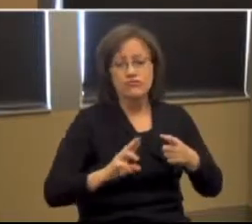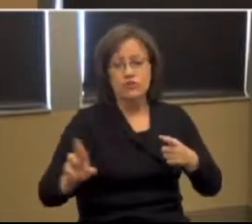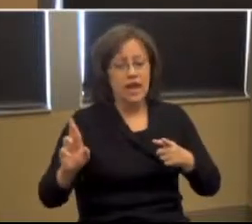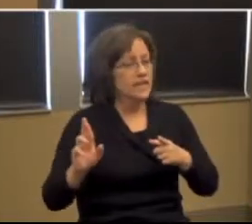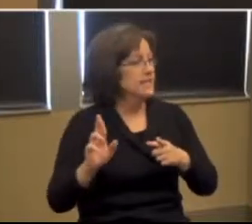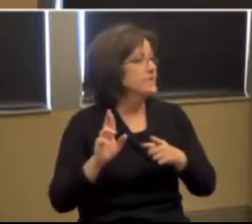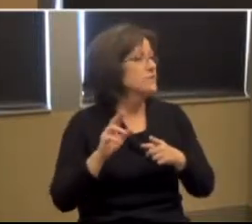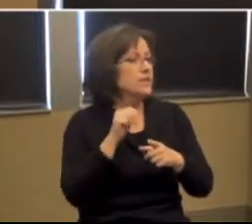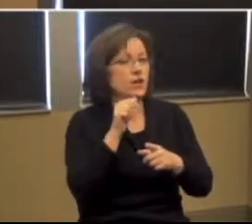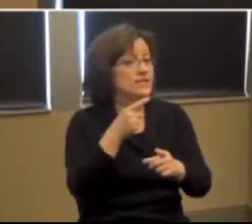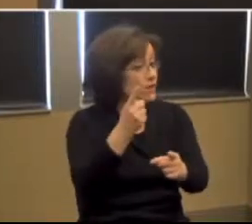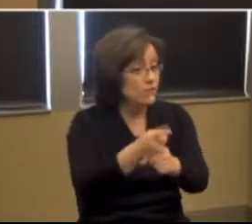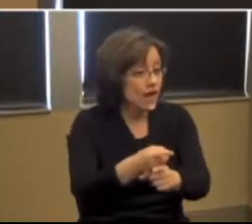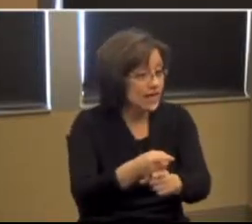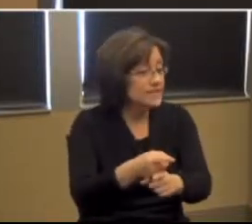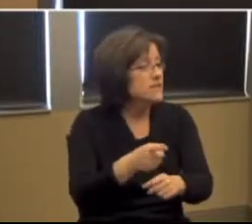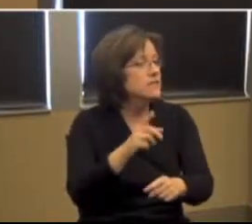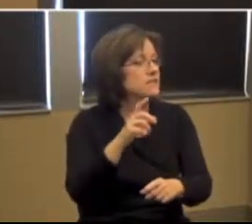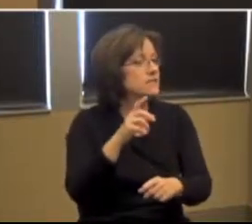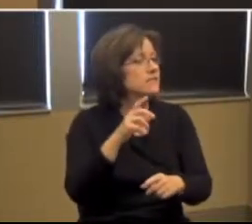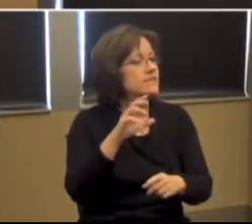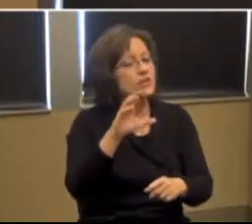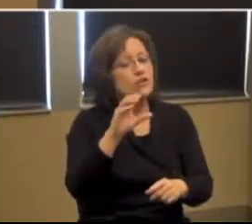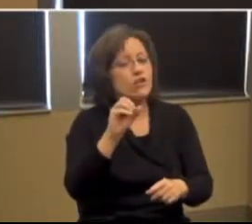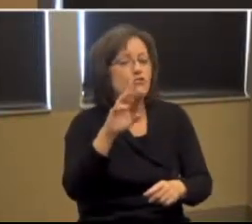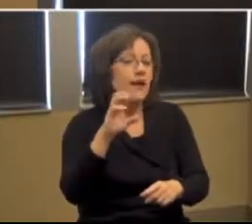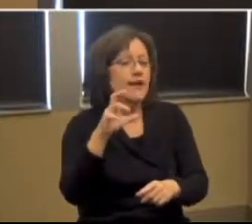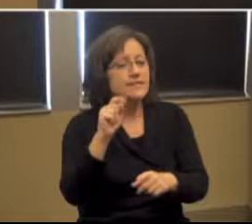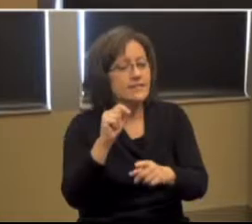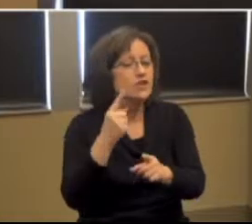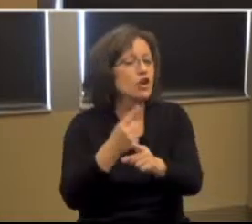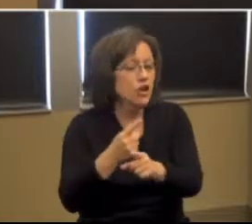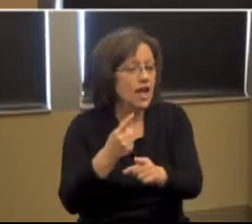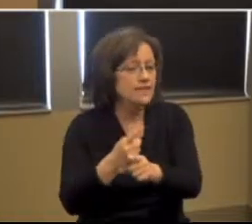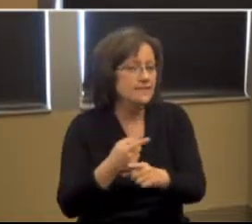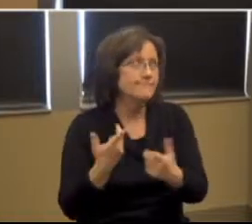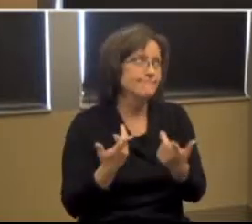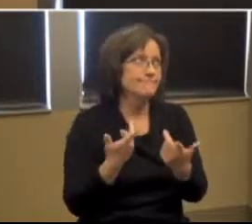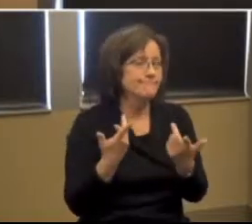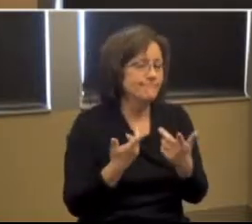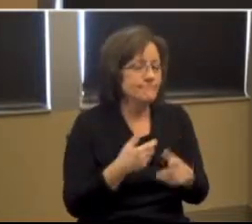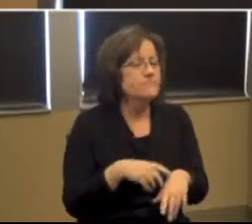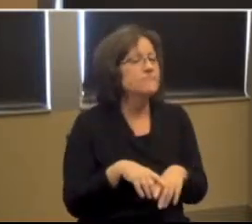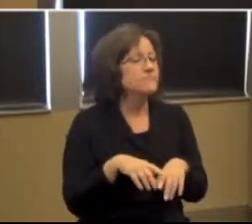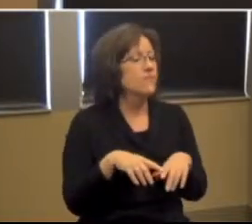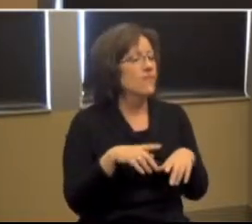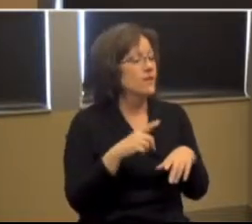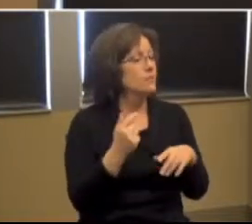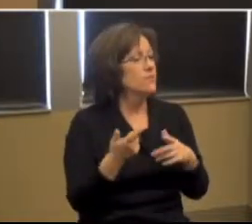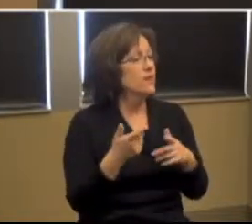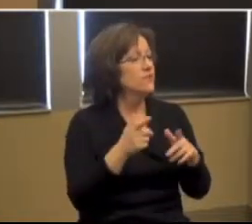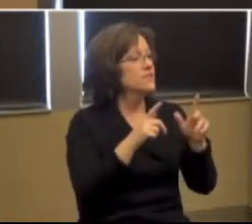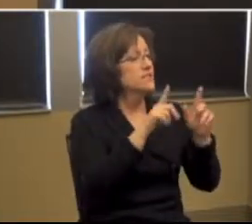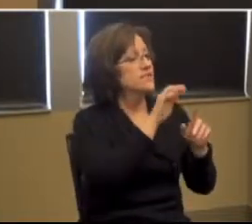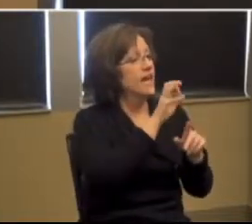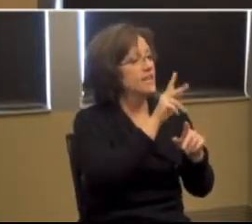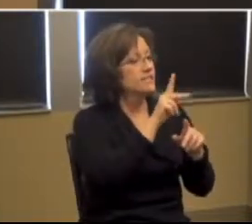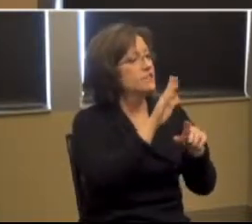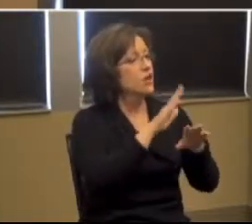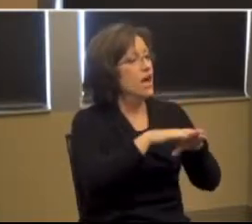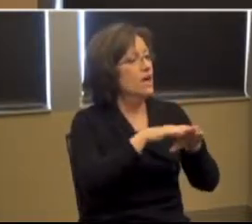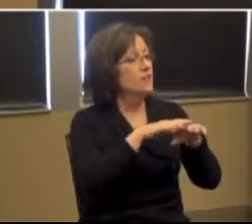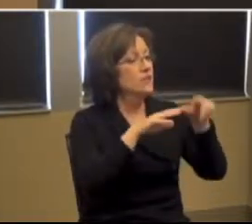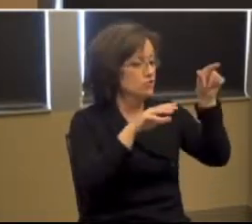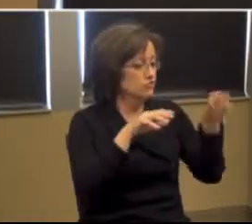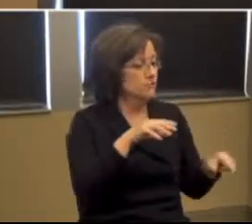because that's the way that our culture works. And the tasks are on the strip to the left, the tasks are at the